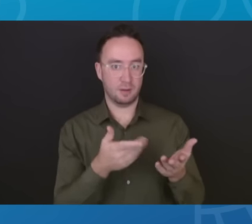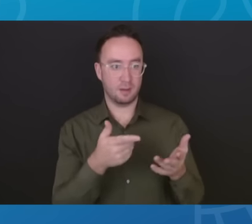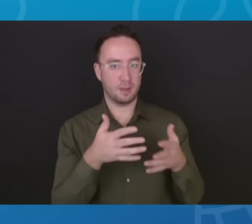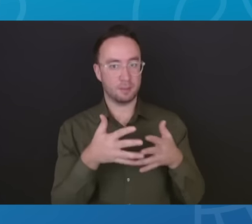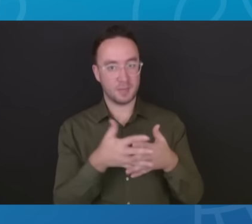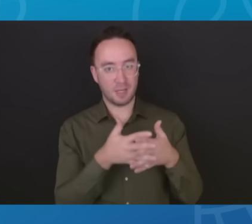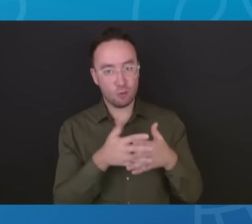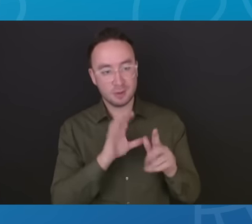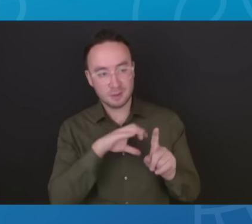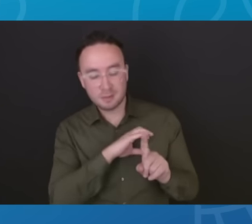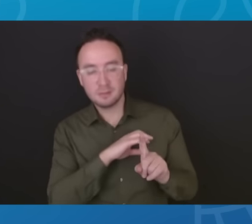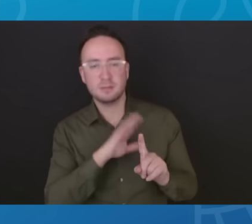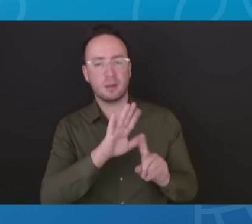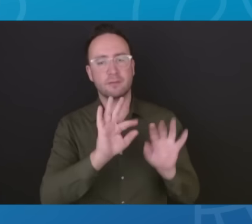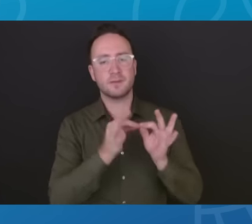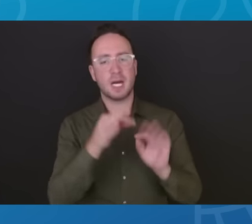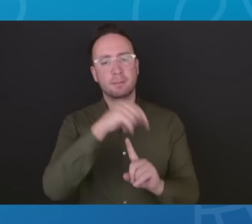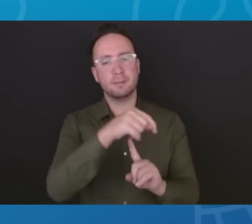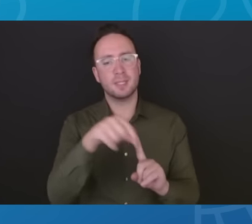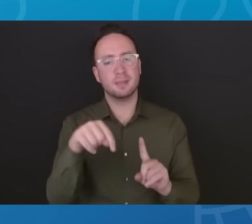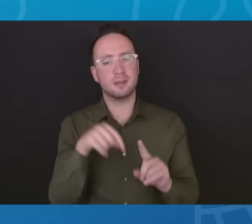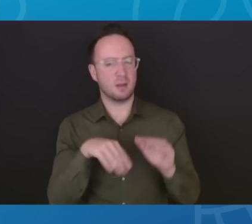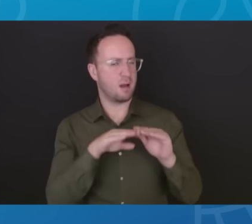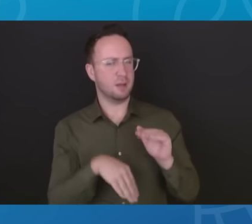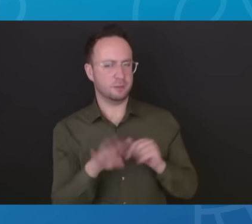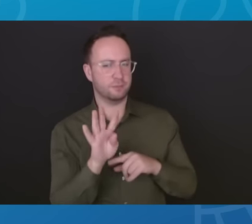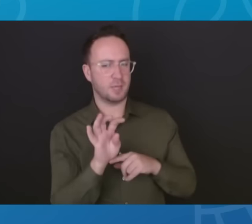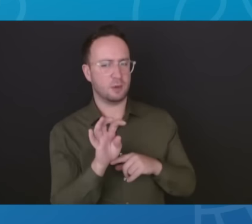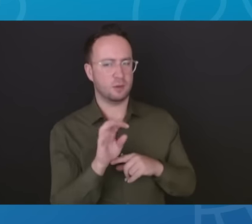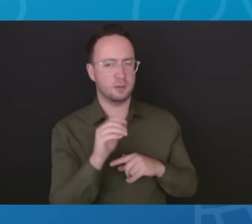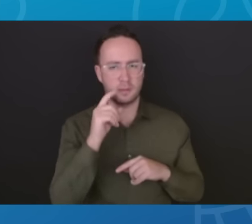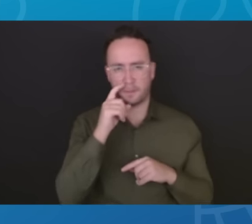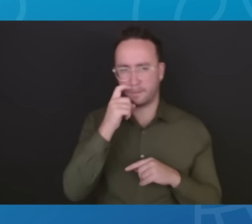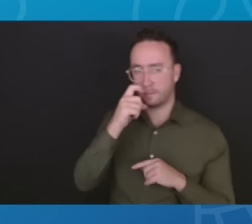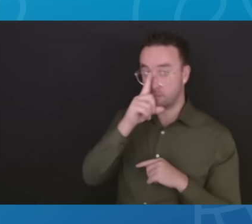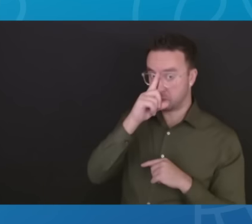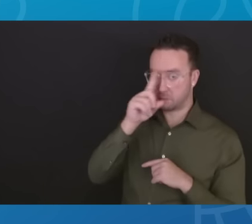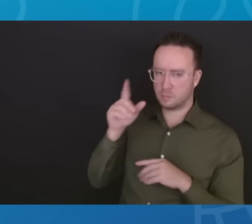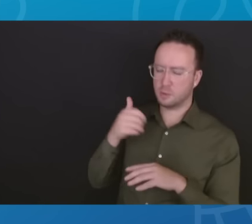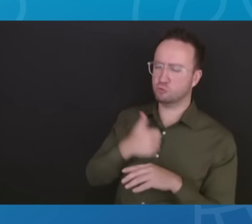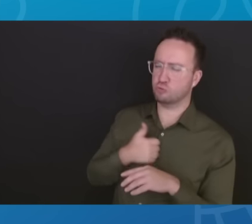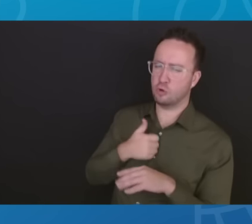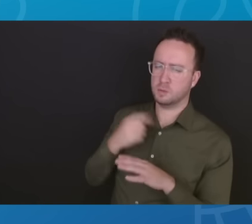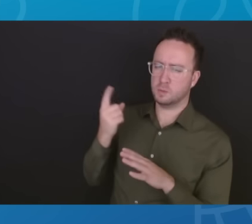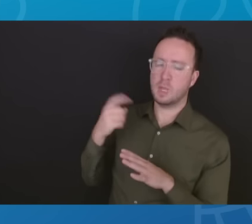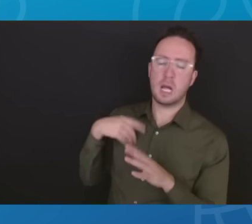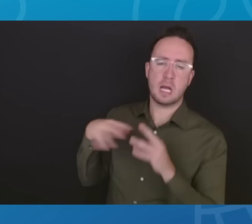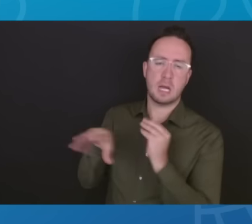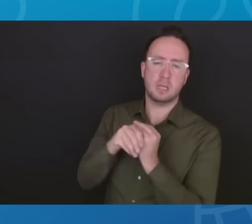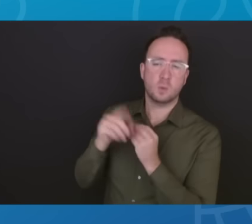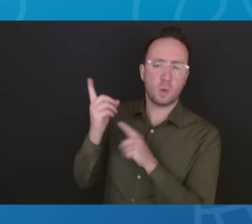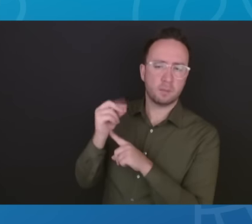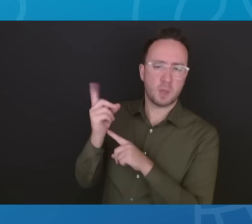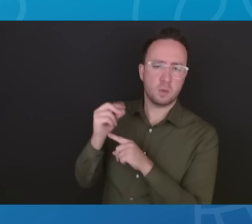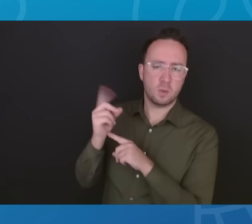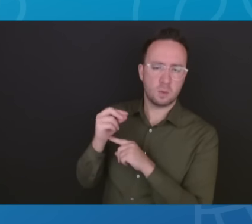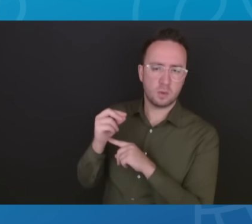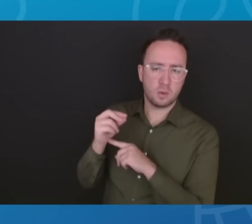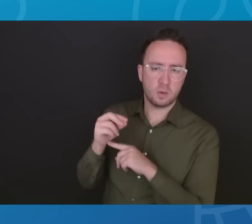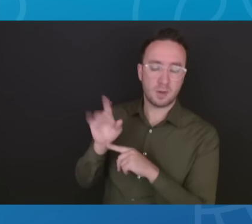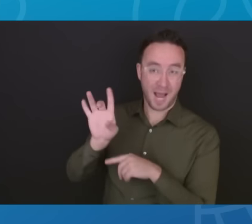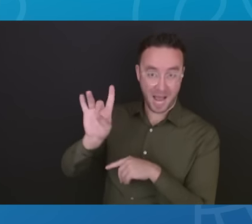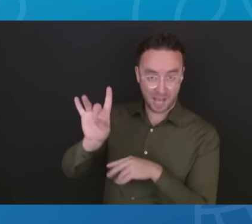East Airways, they're less than $400. Okay, and sorry, I know I said that was the last one, but I got one more. It's just that there are 8 flights. All but one of them has gone